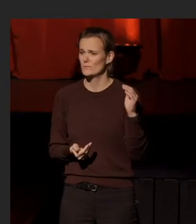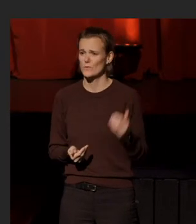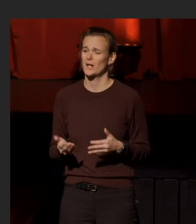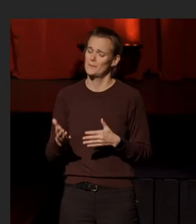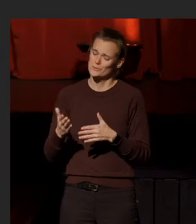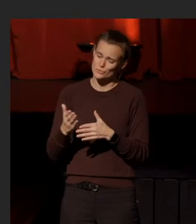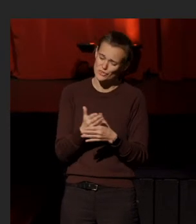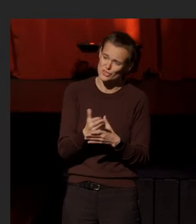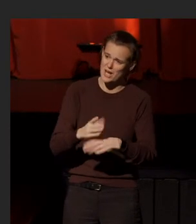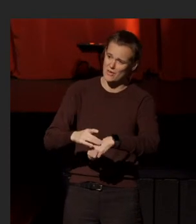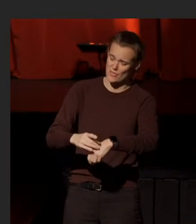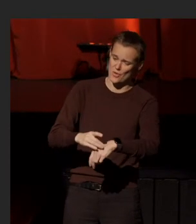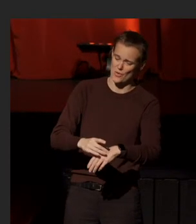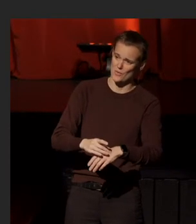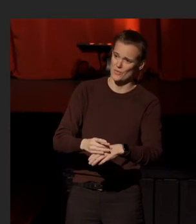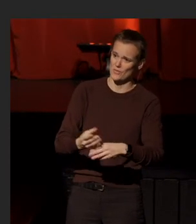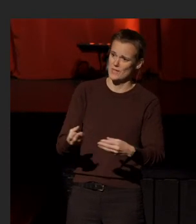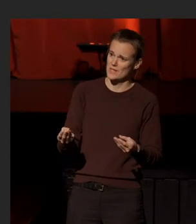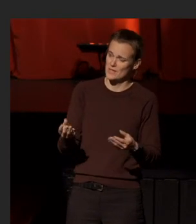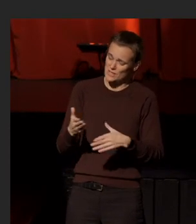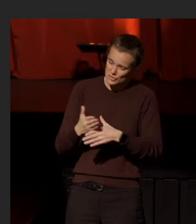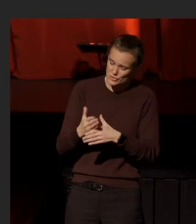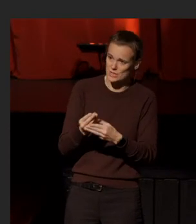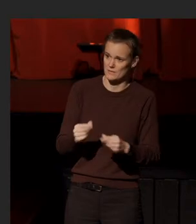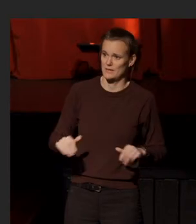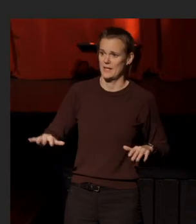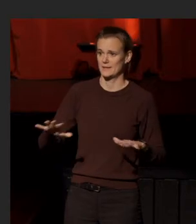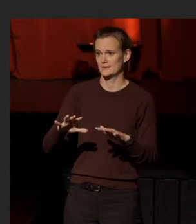the land that we live on.